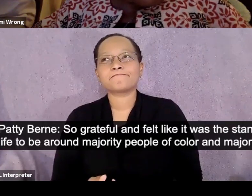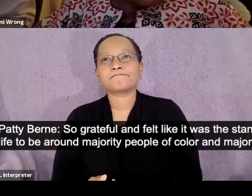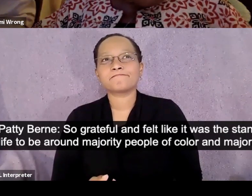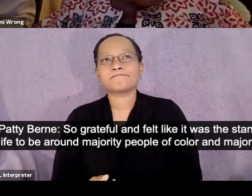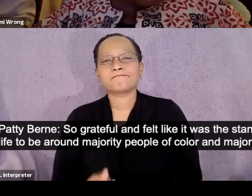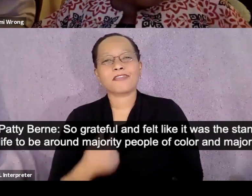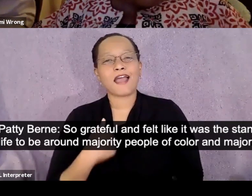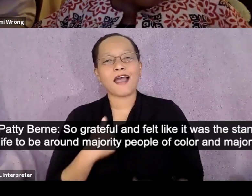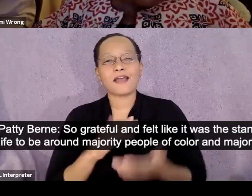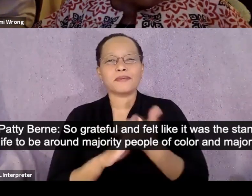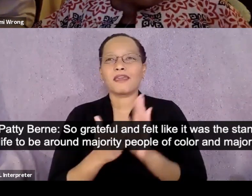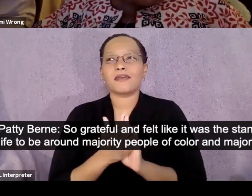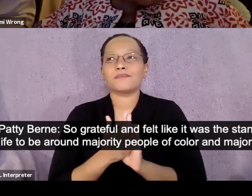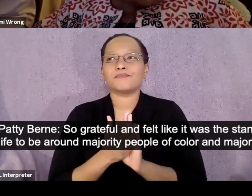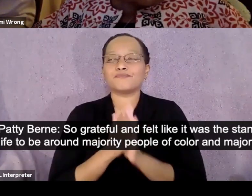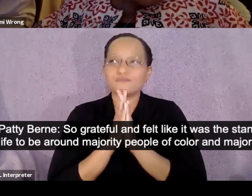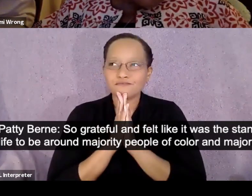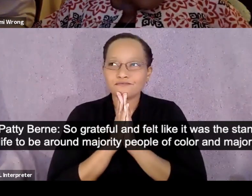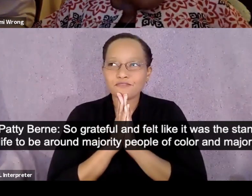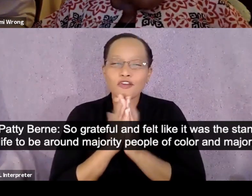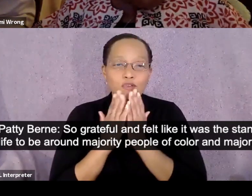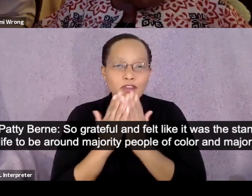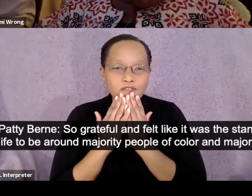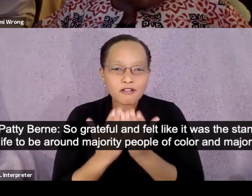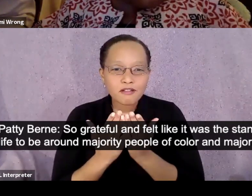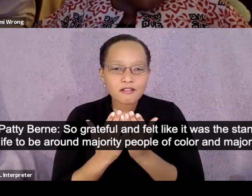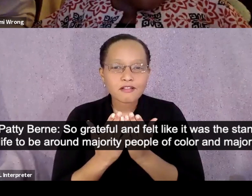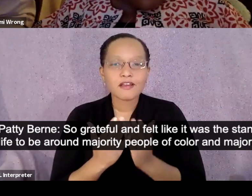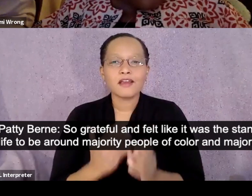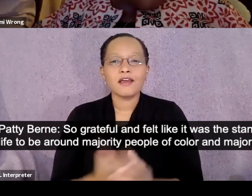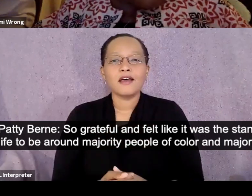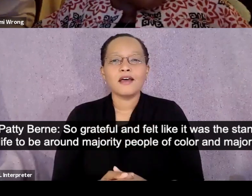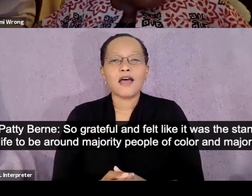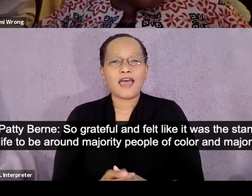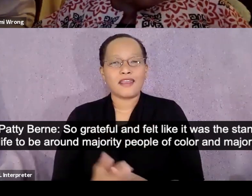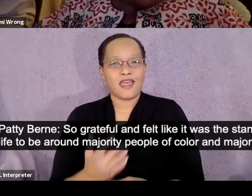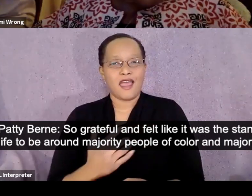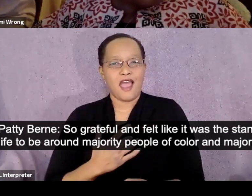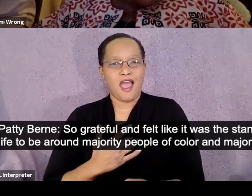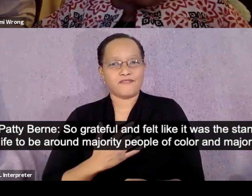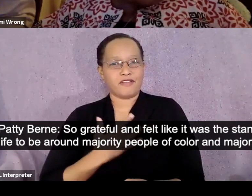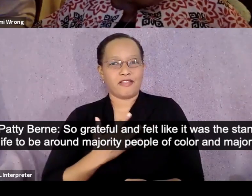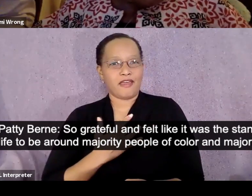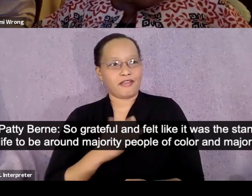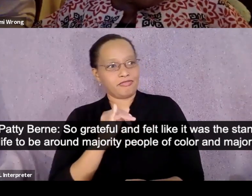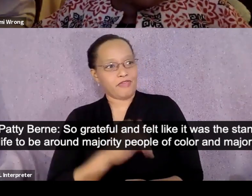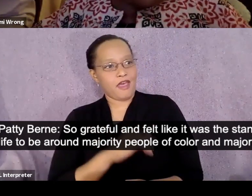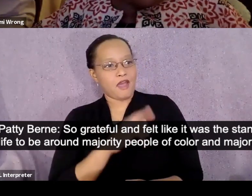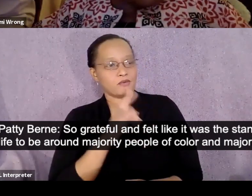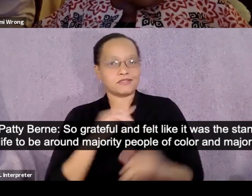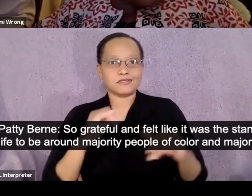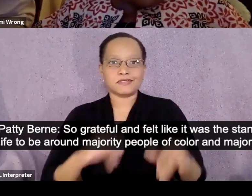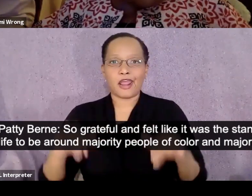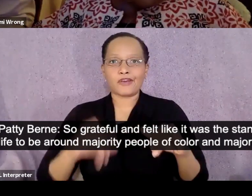so grateful and felt like it was the standard operating procedure in my professional